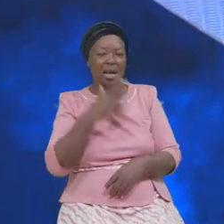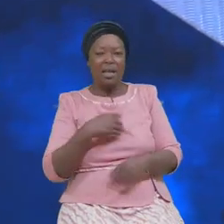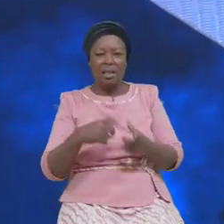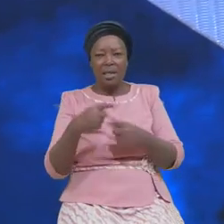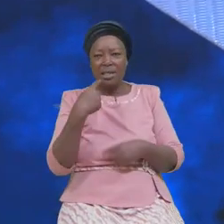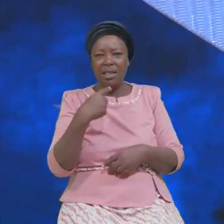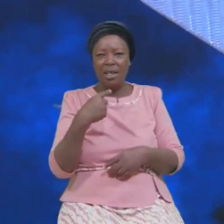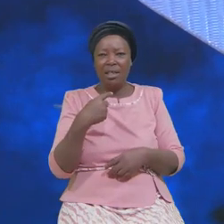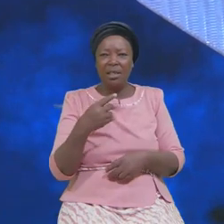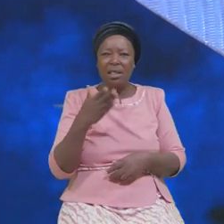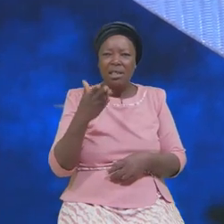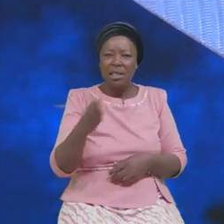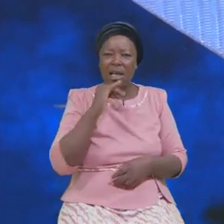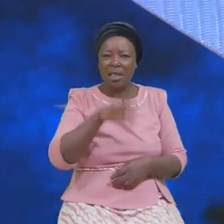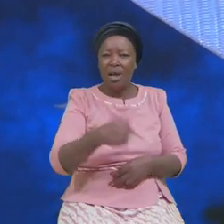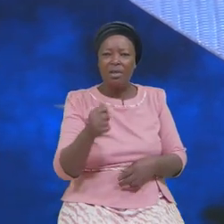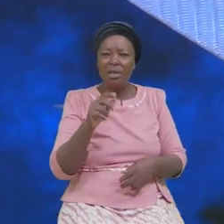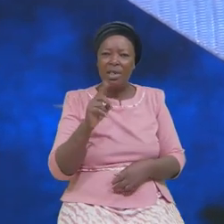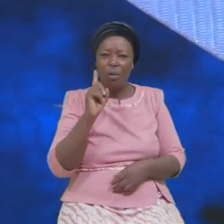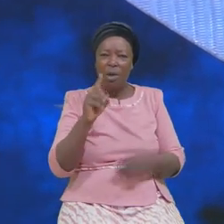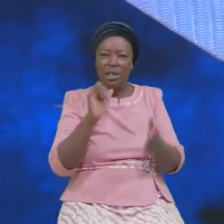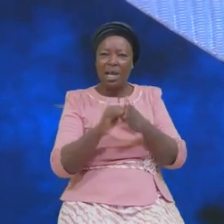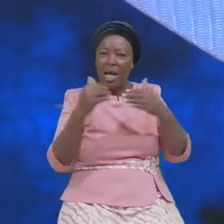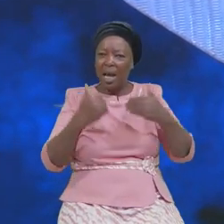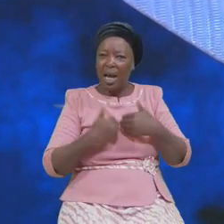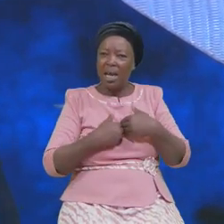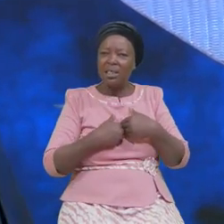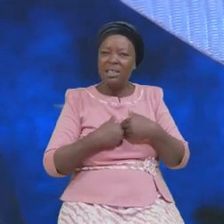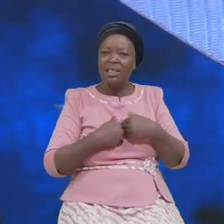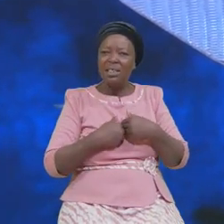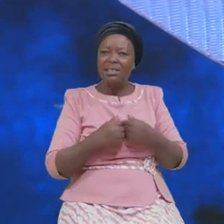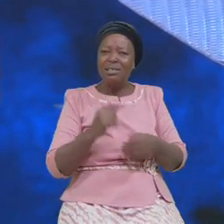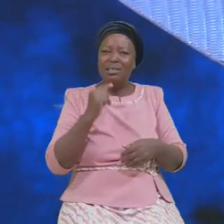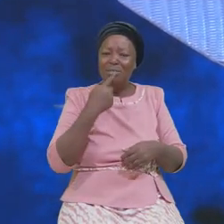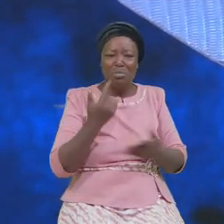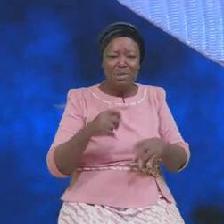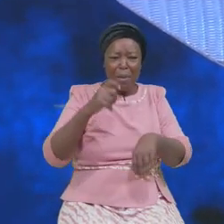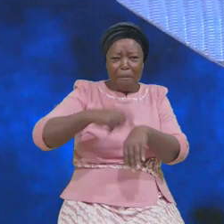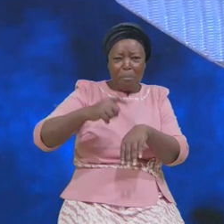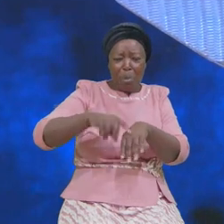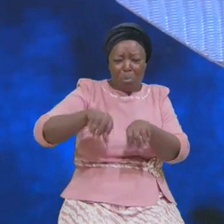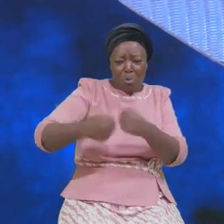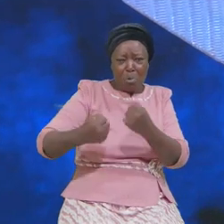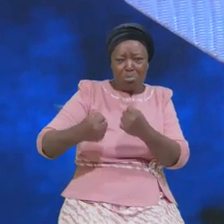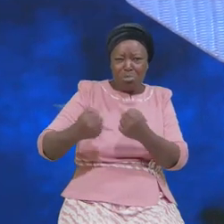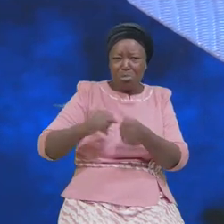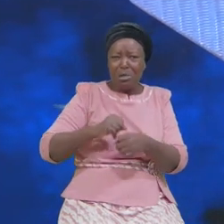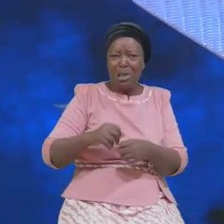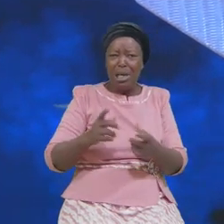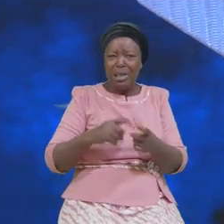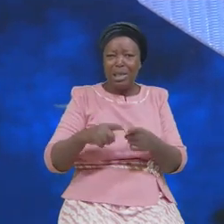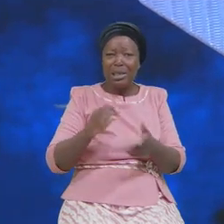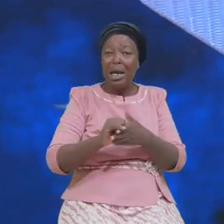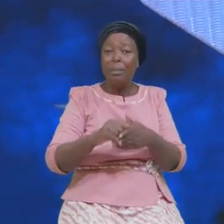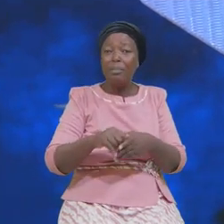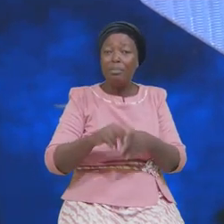that there was another one that had real, I think the bone was broken, did it have